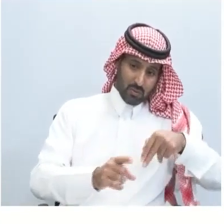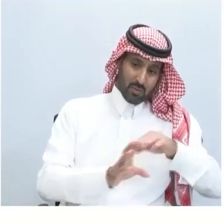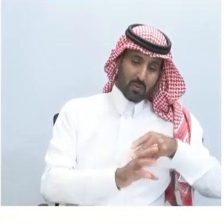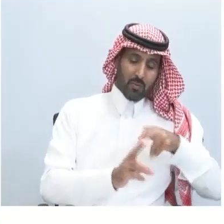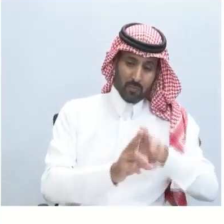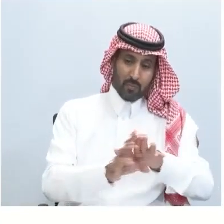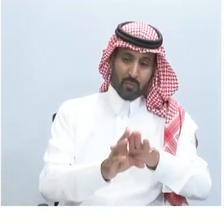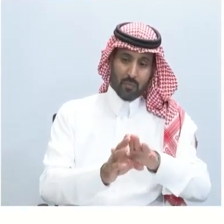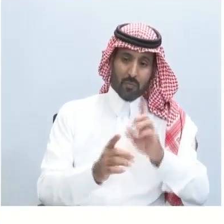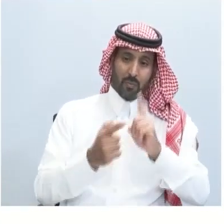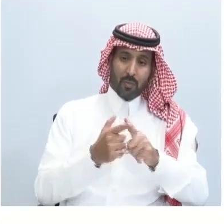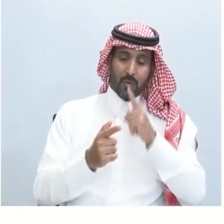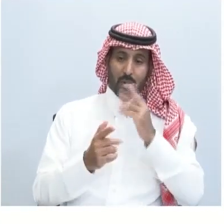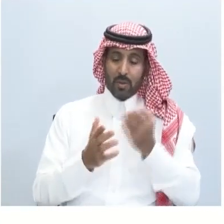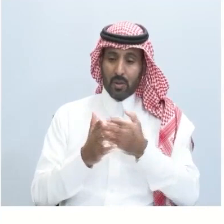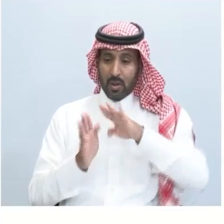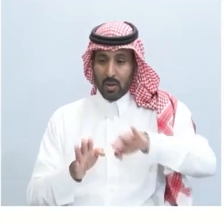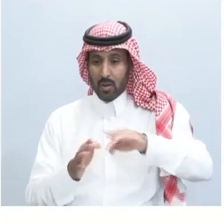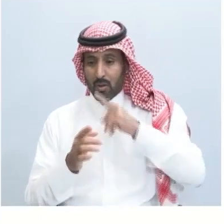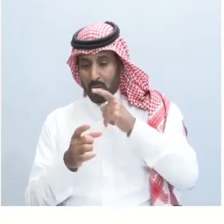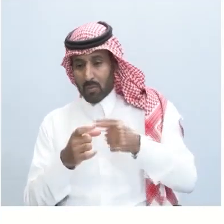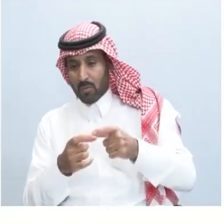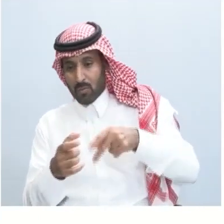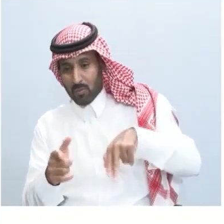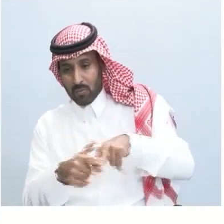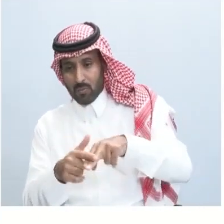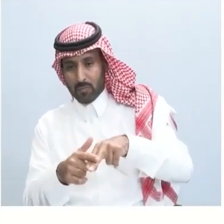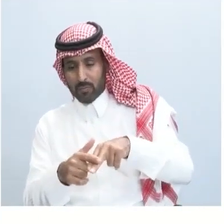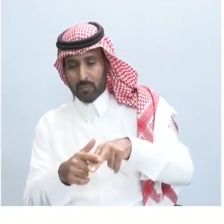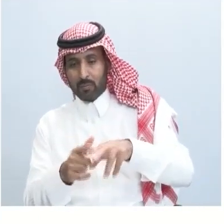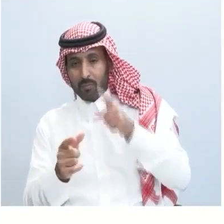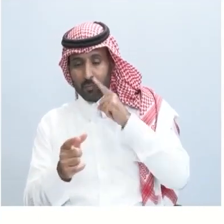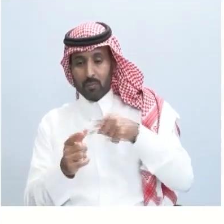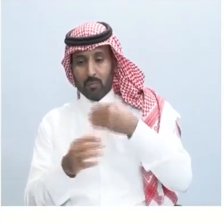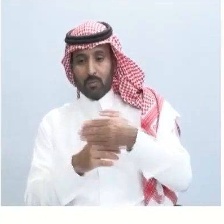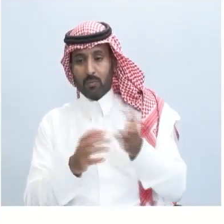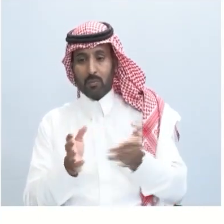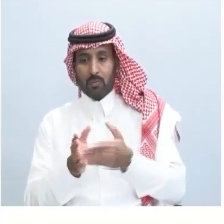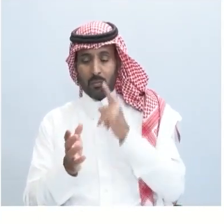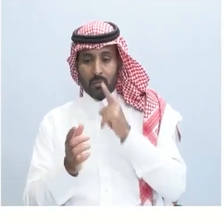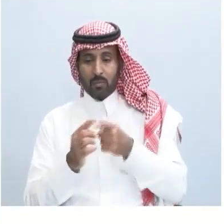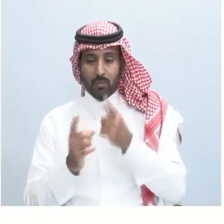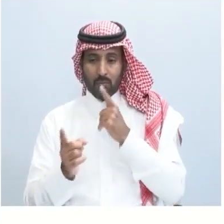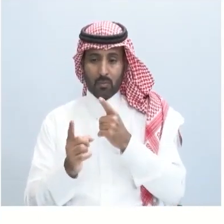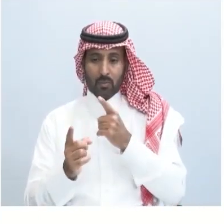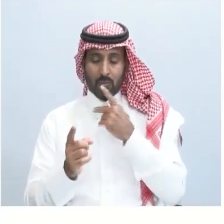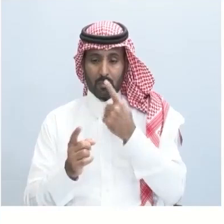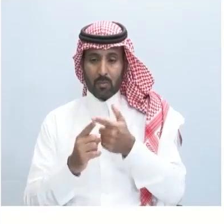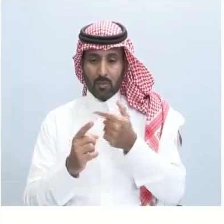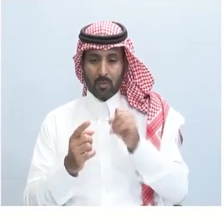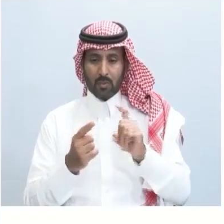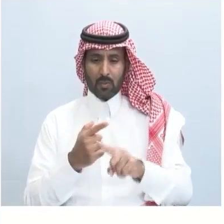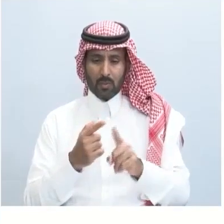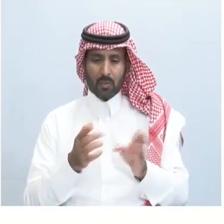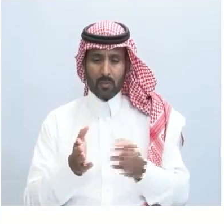progress. Play can also be stopped if a goal is knocked out of position. It is then restarted with a face-off, i.e. two